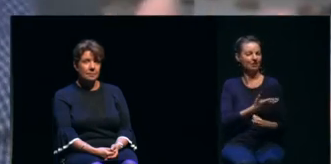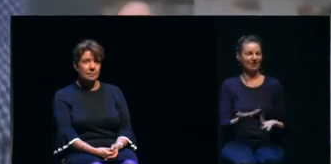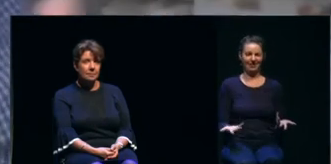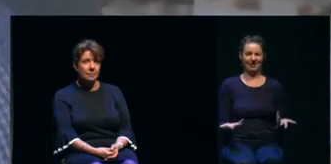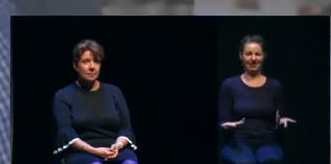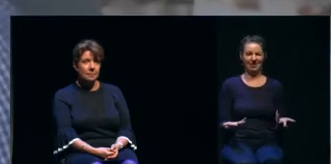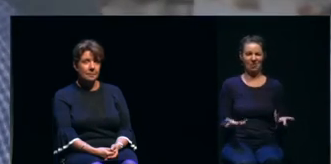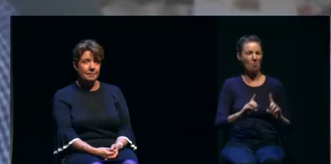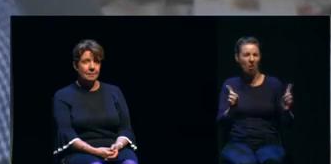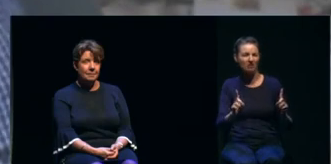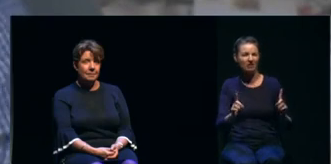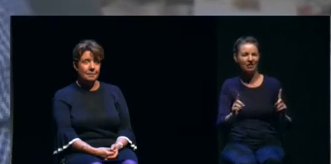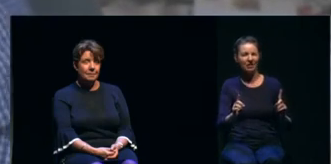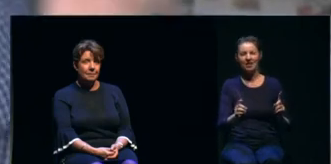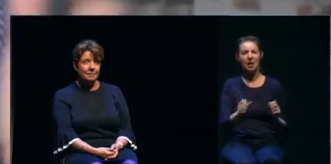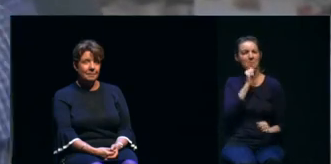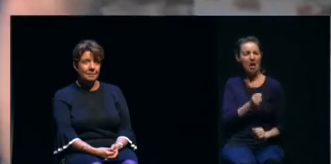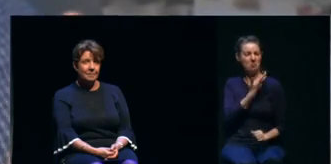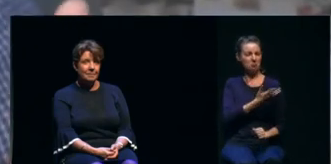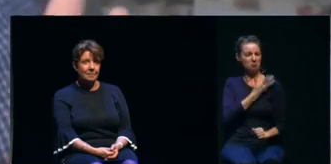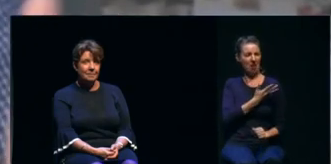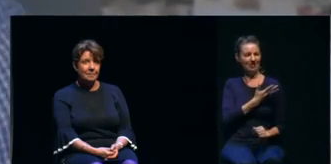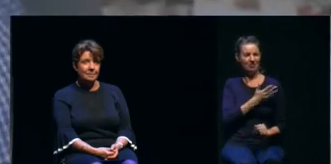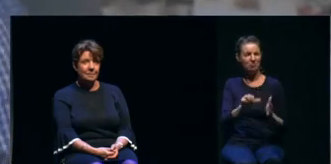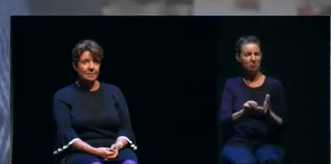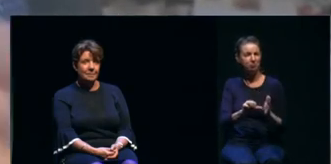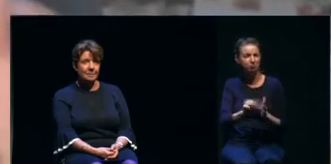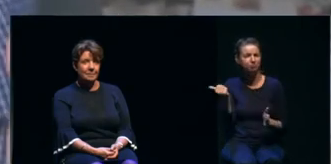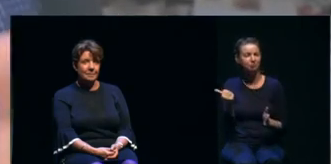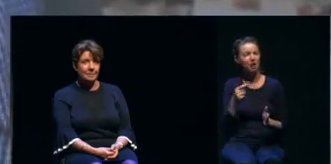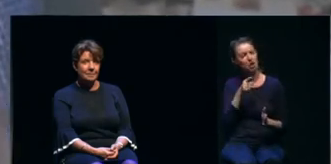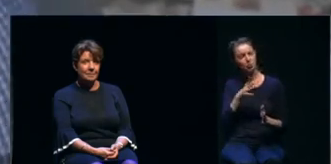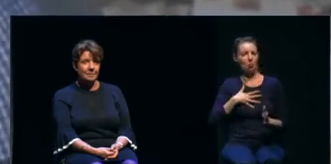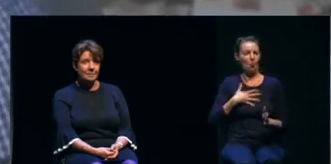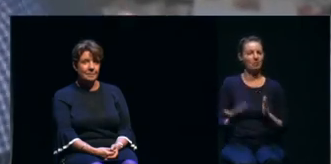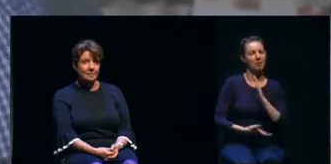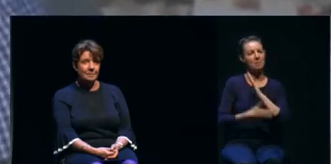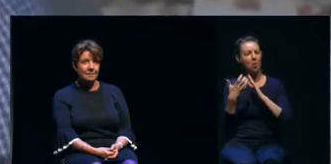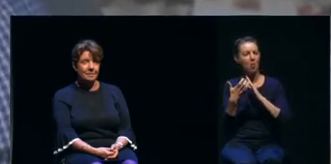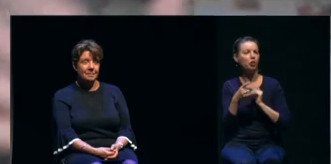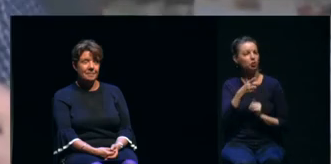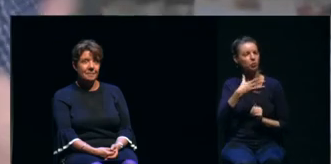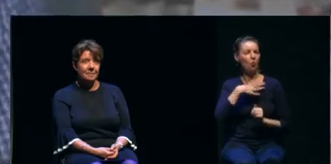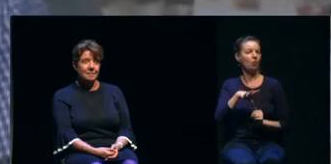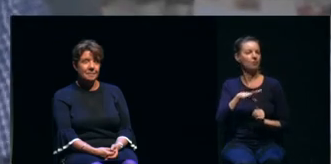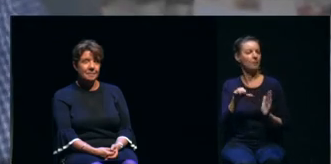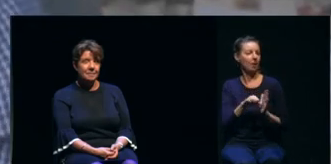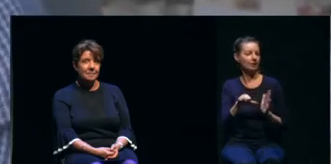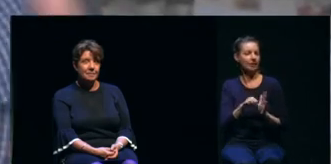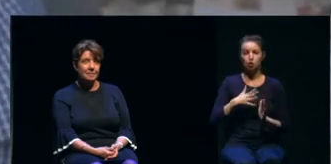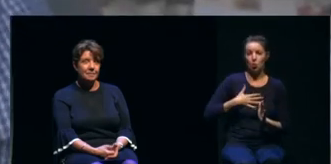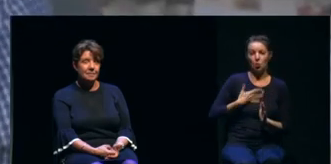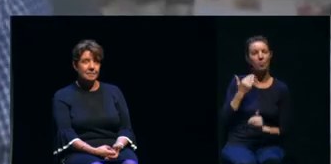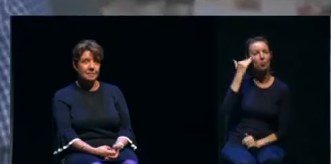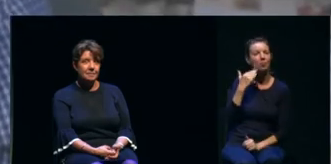as male pride, right? It's just, you don't want to be poor. You know, you want money. You want to have the money. You don't want the woman to have the money.